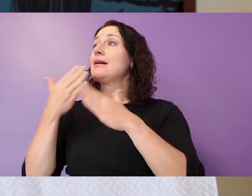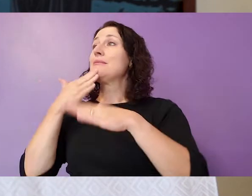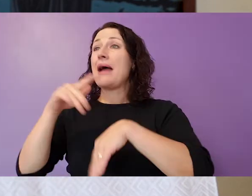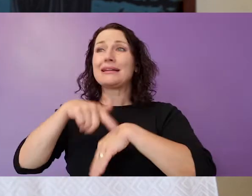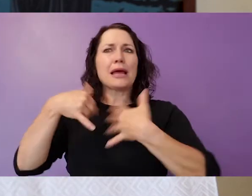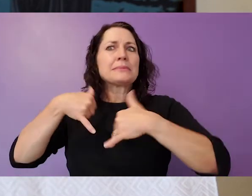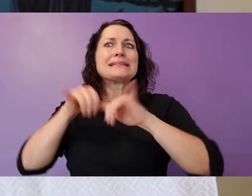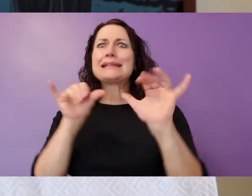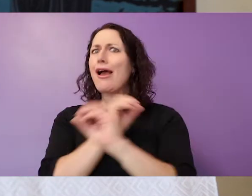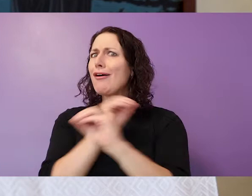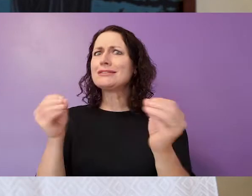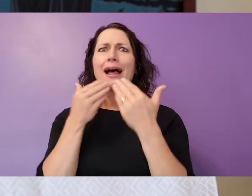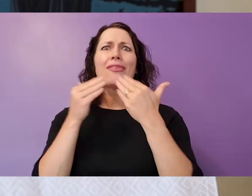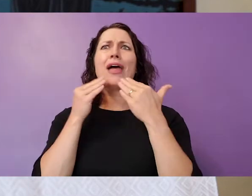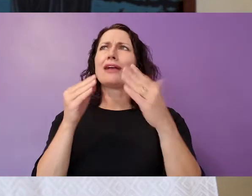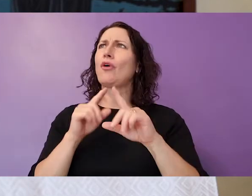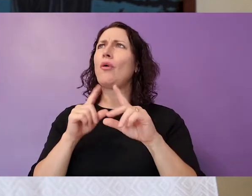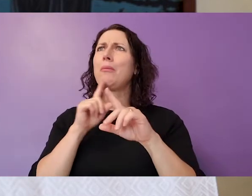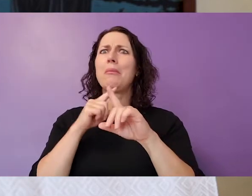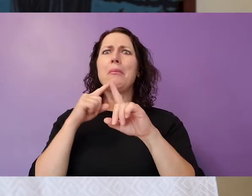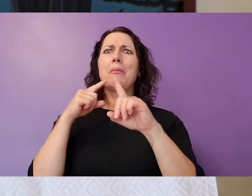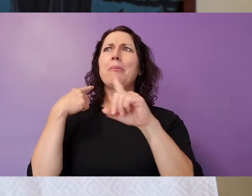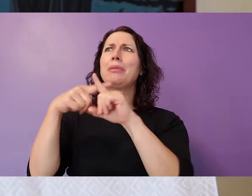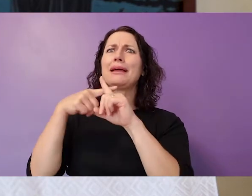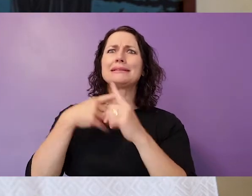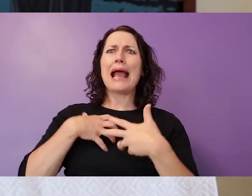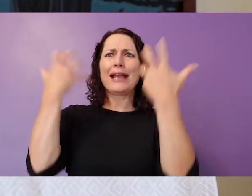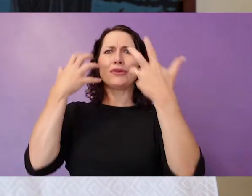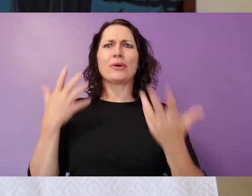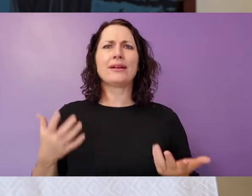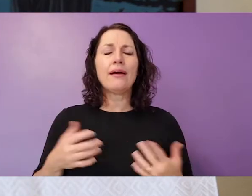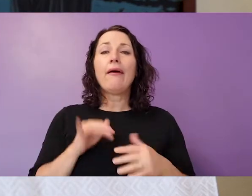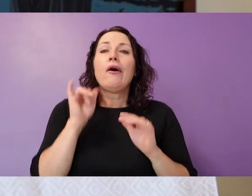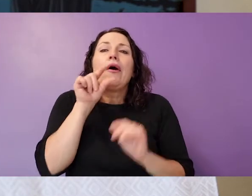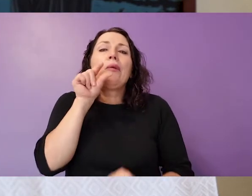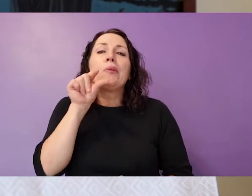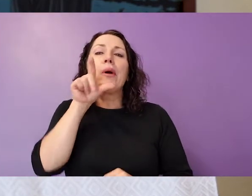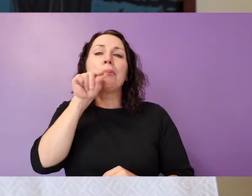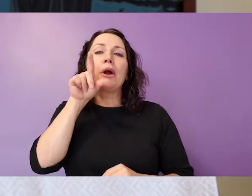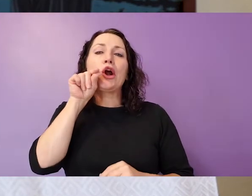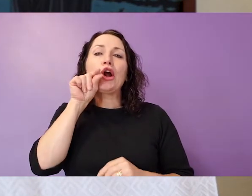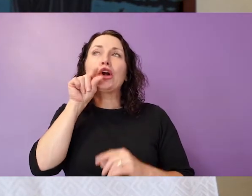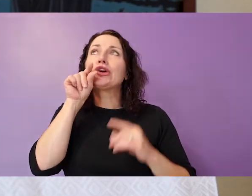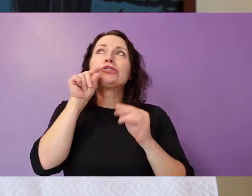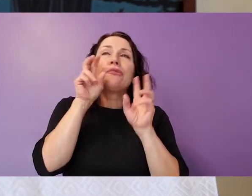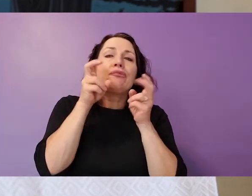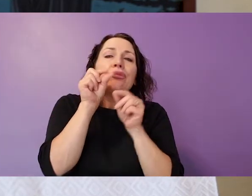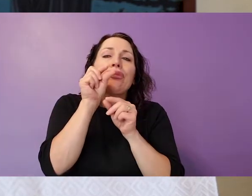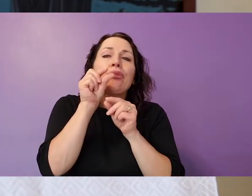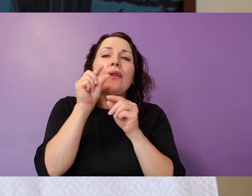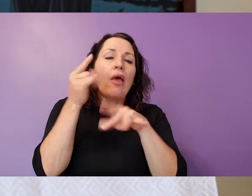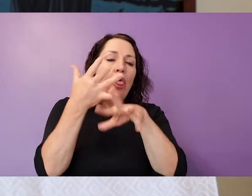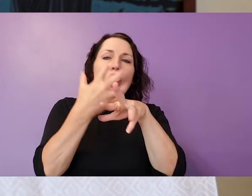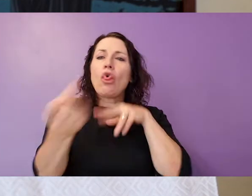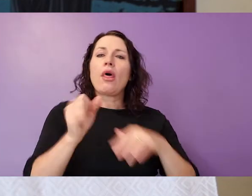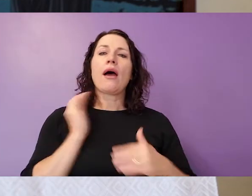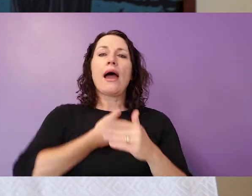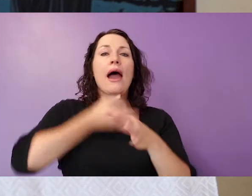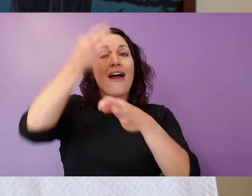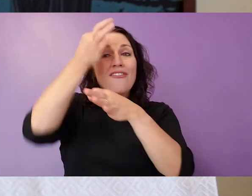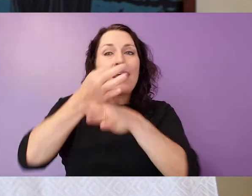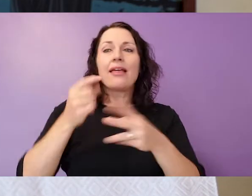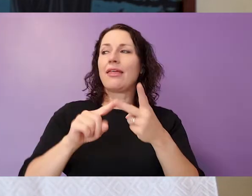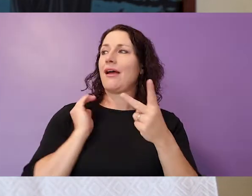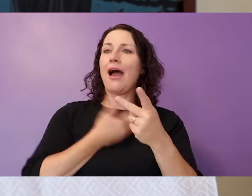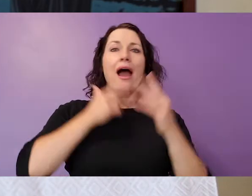bad times we are not grateful and we are angry. Little fluttery things like birds can take away our faith and our hope